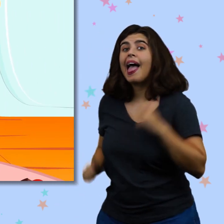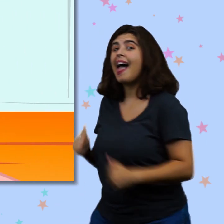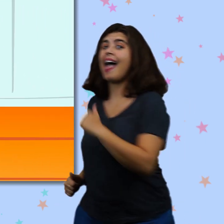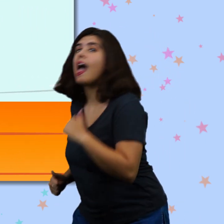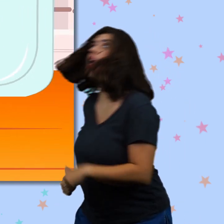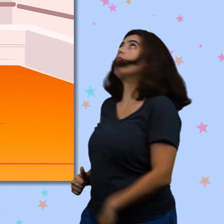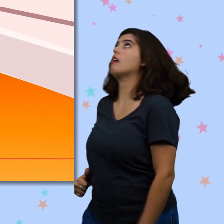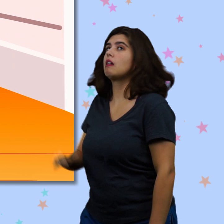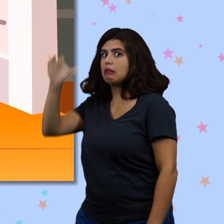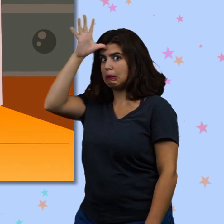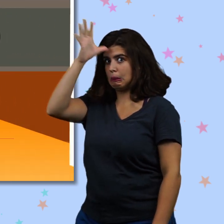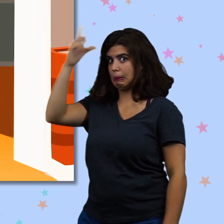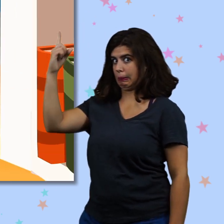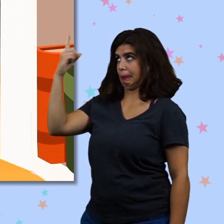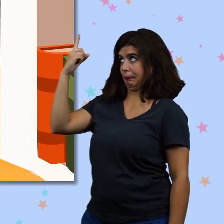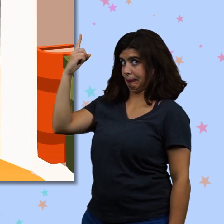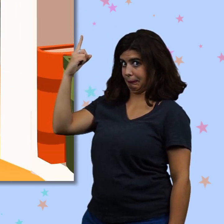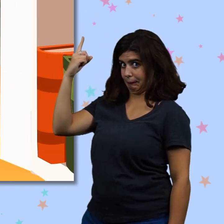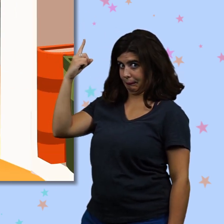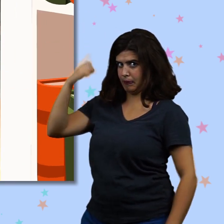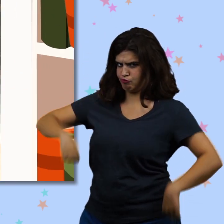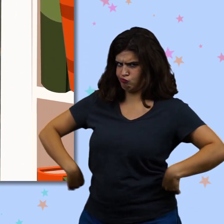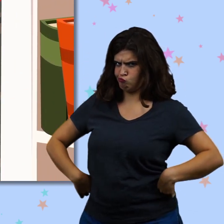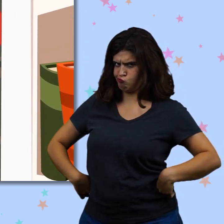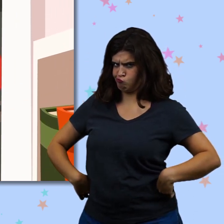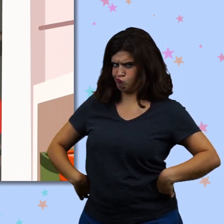Where are you going, Phoebe? Aren't you going to help us clean up?